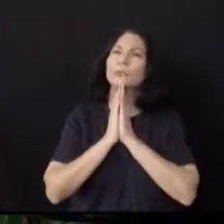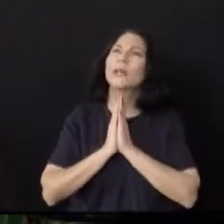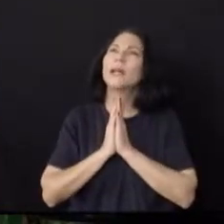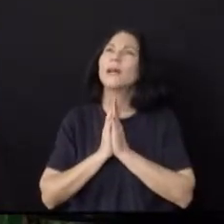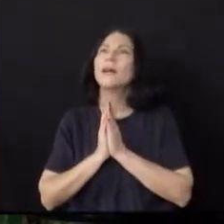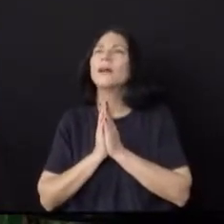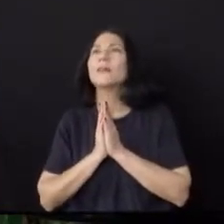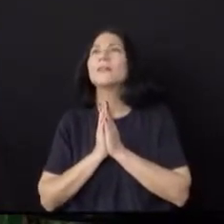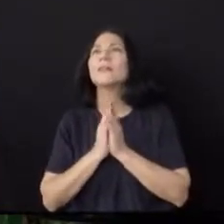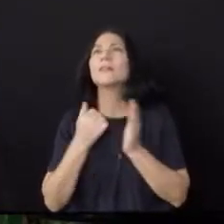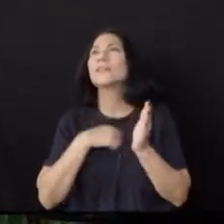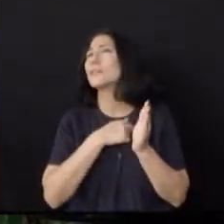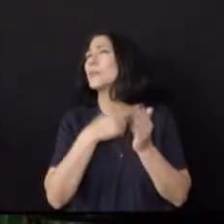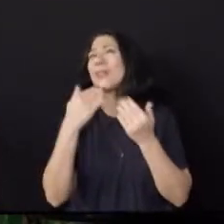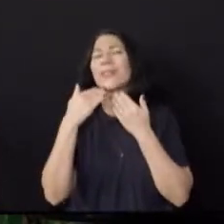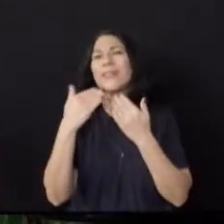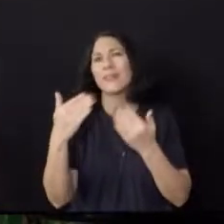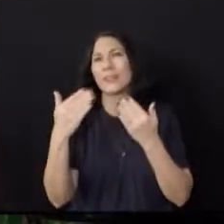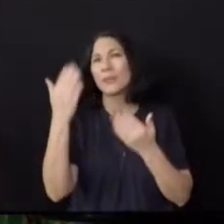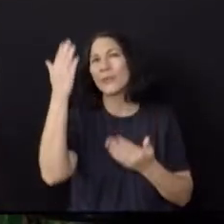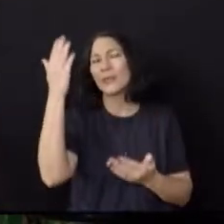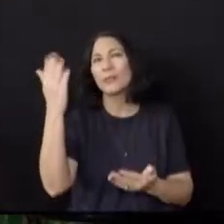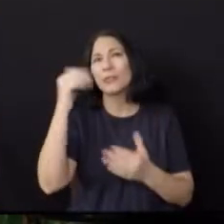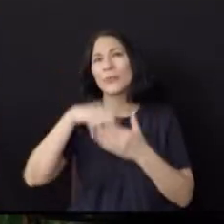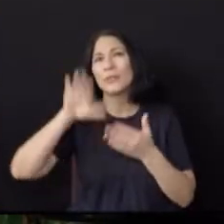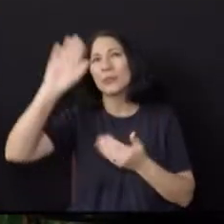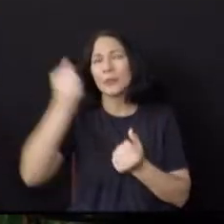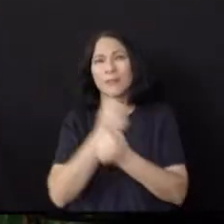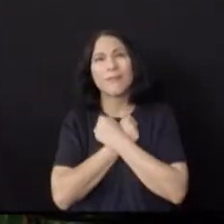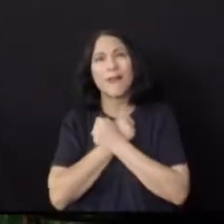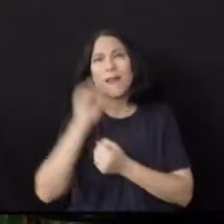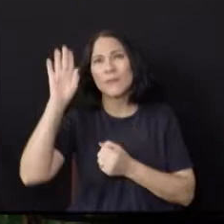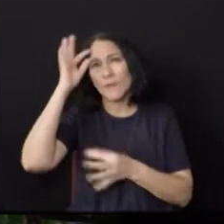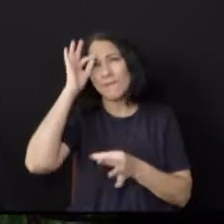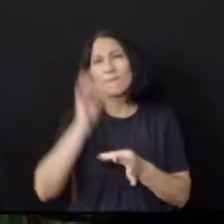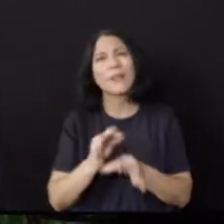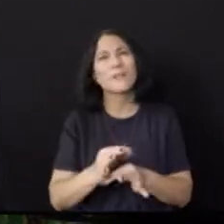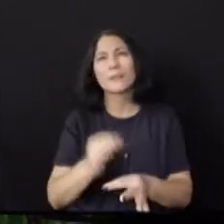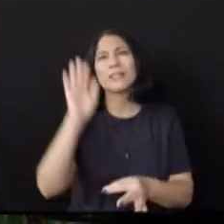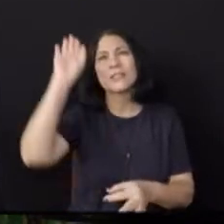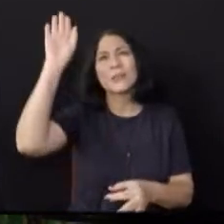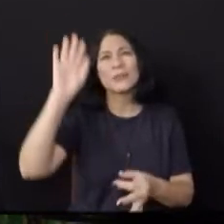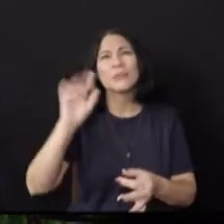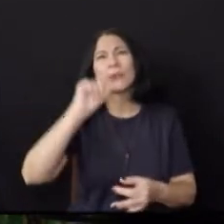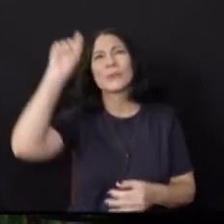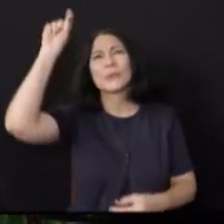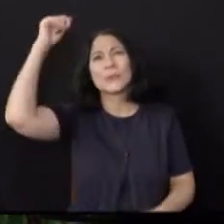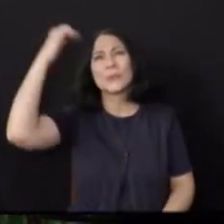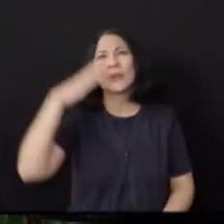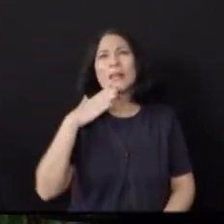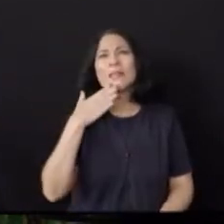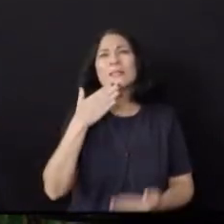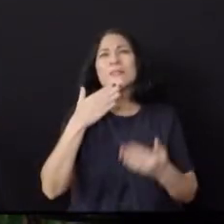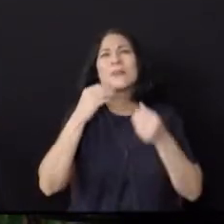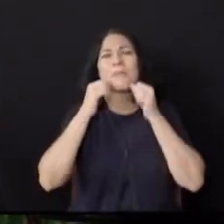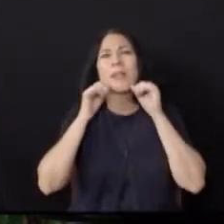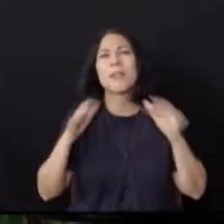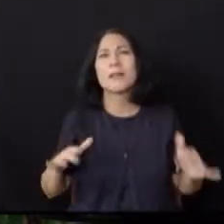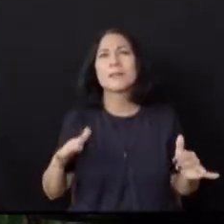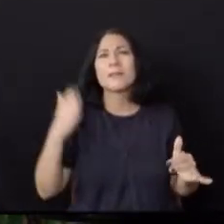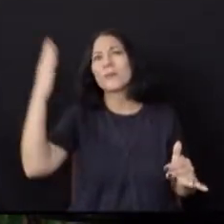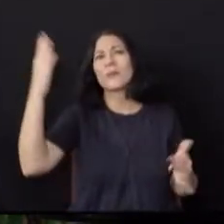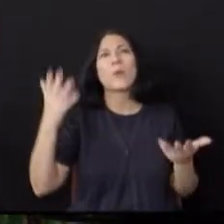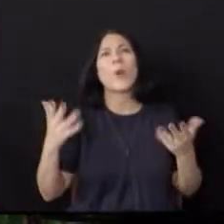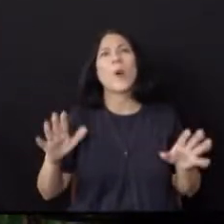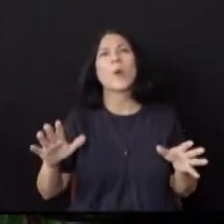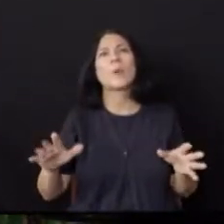And so, Father, we thank you that you, in your love, in your faithfulness, in your grace and goodness, you have already begun